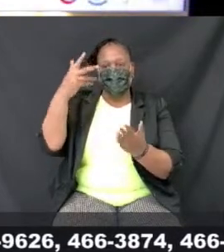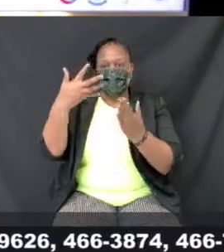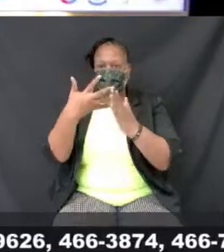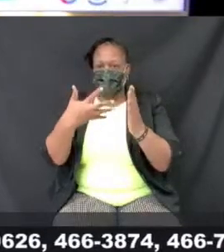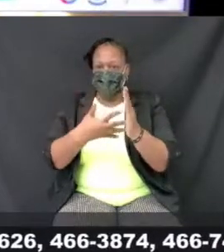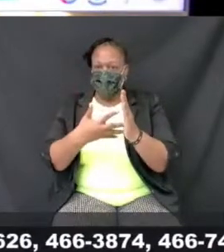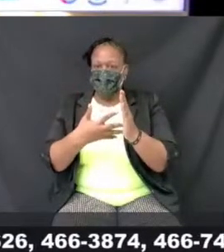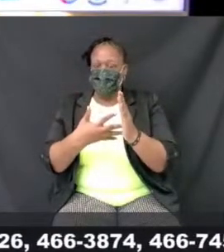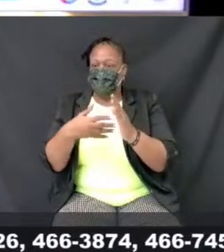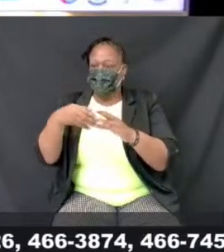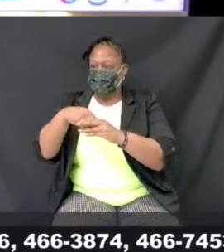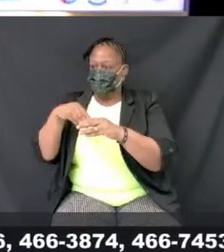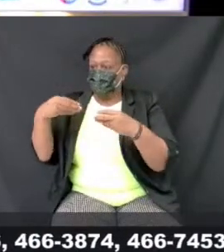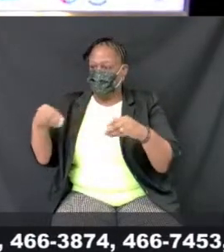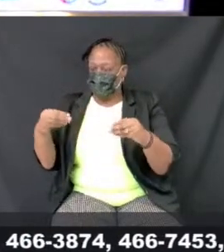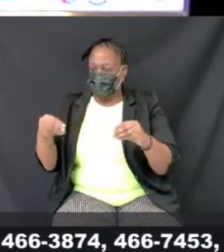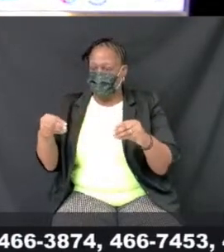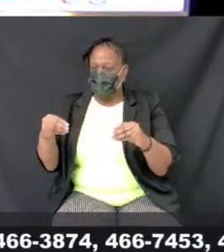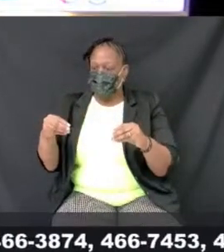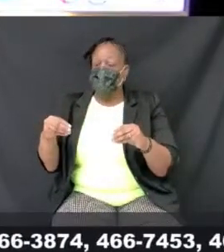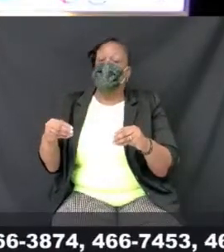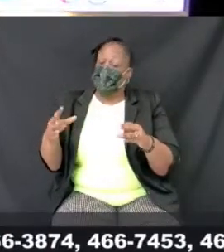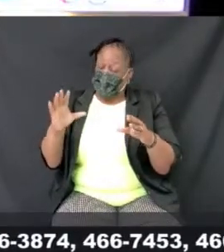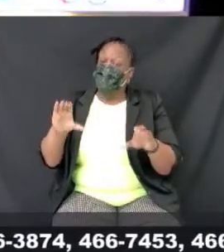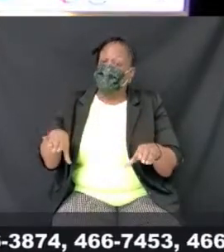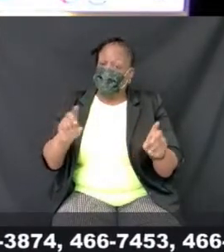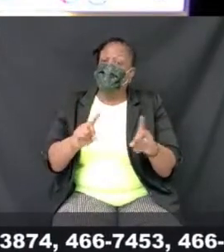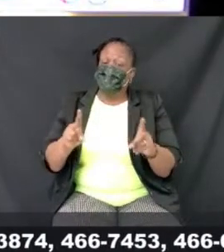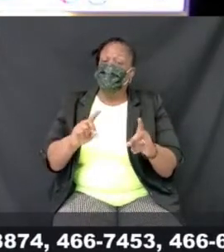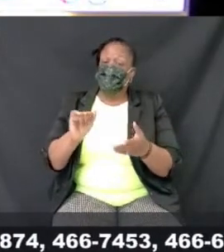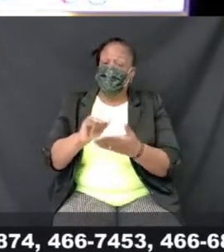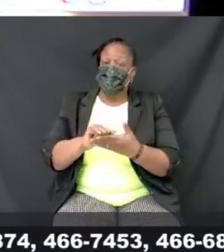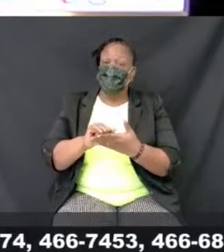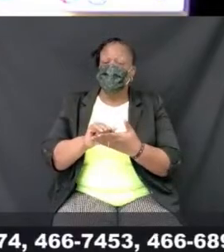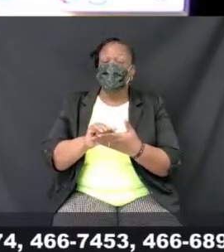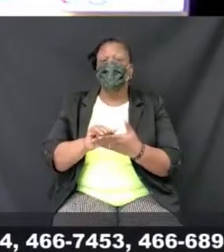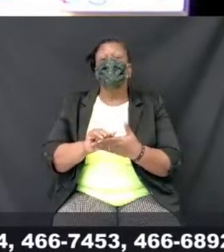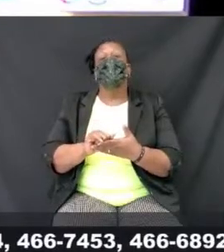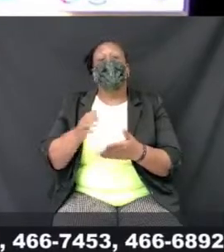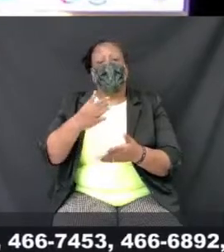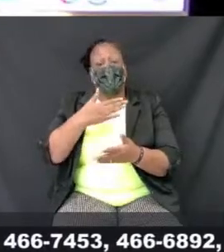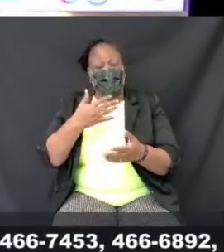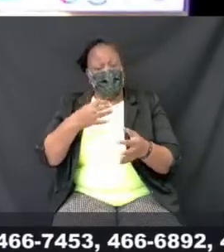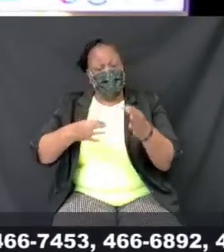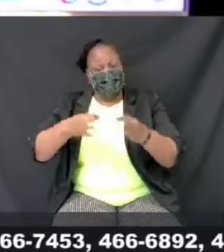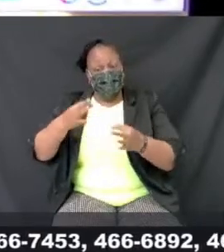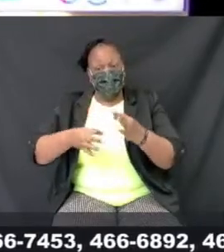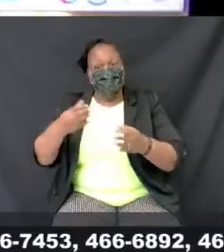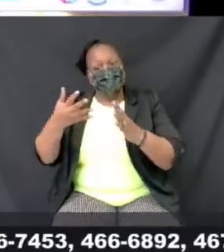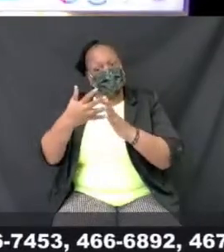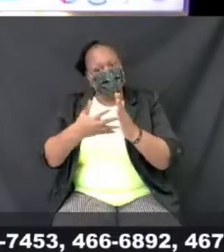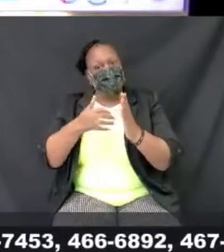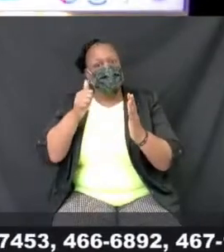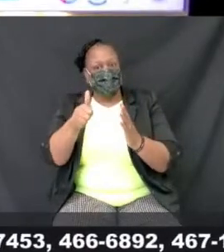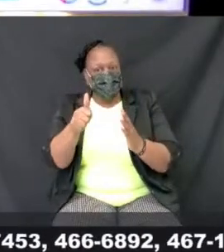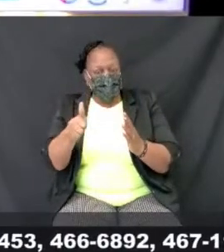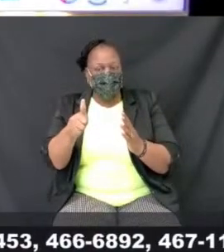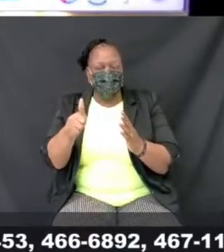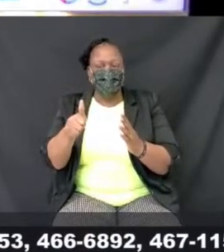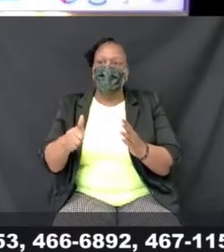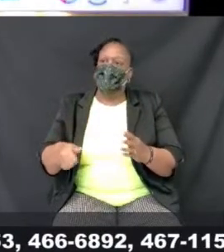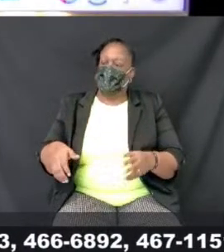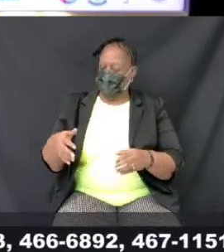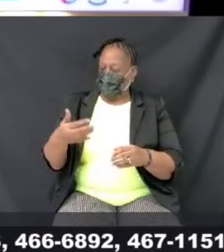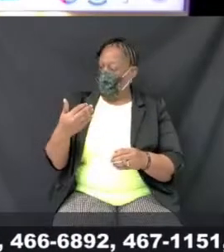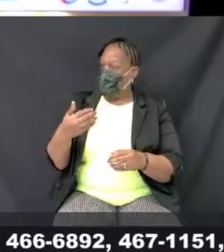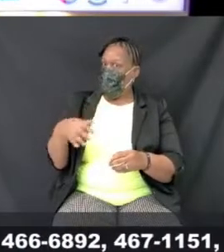that because that's a way to keep you safe. But you also need to be honest with the information. And so if you had a home care kit